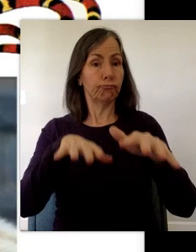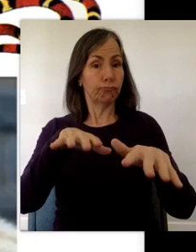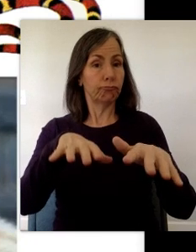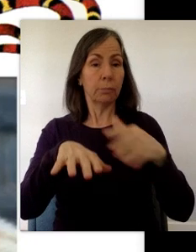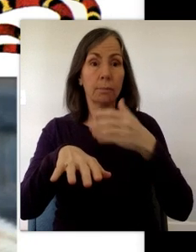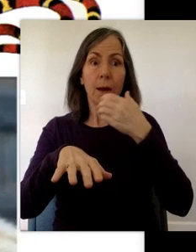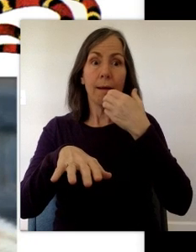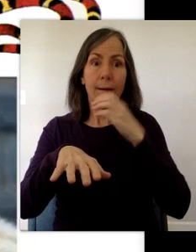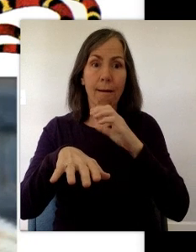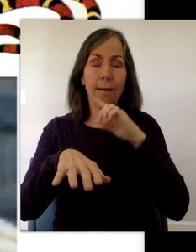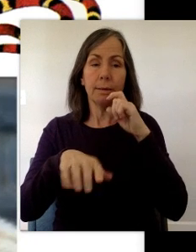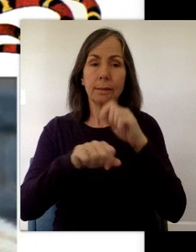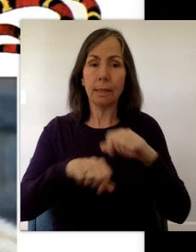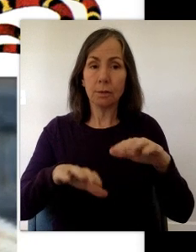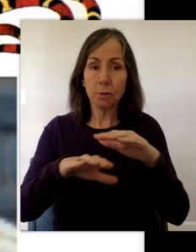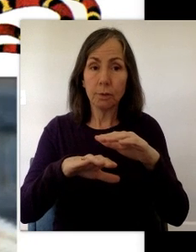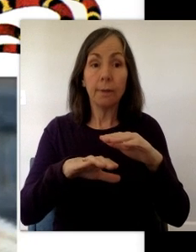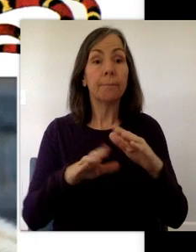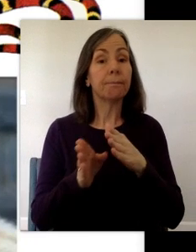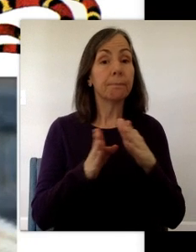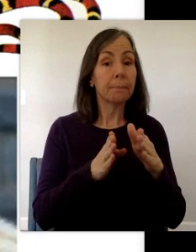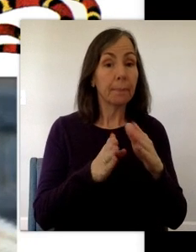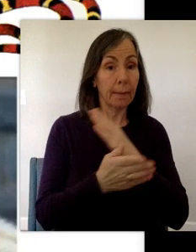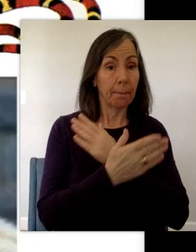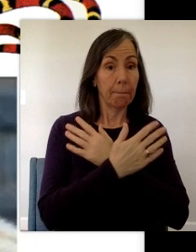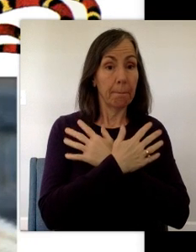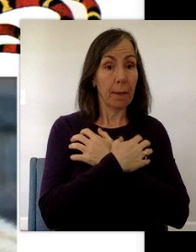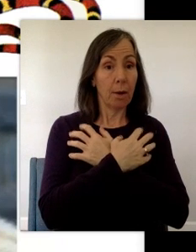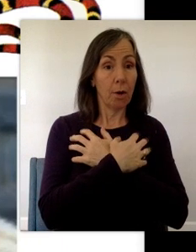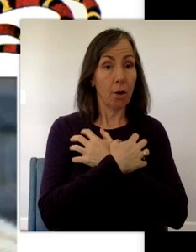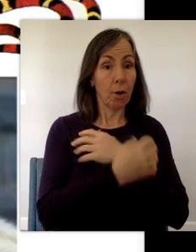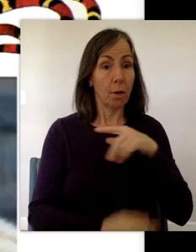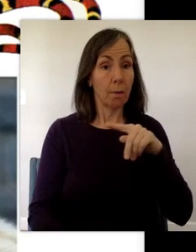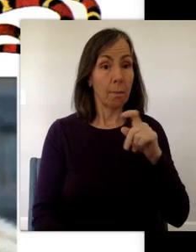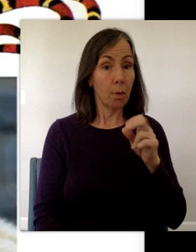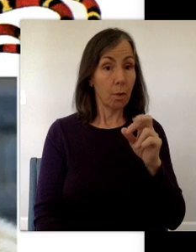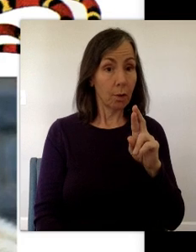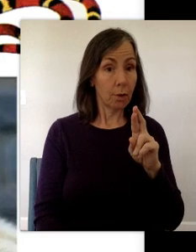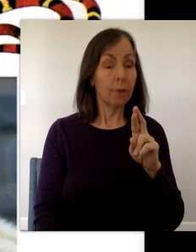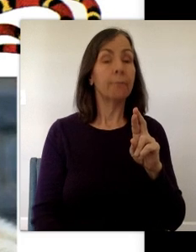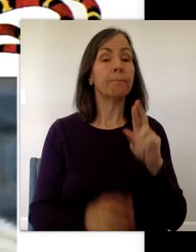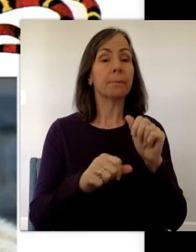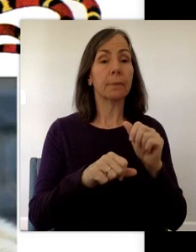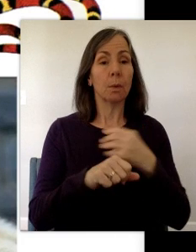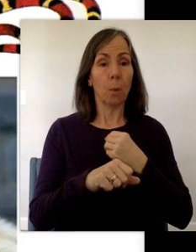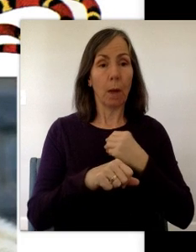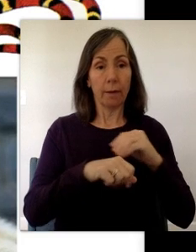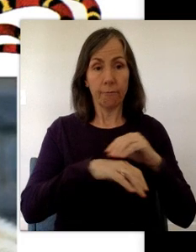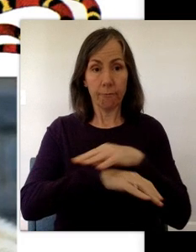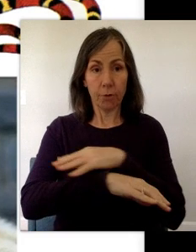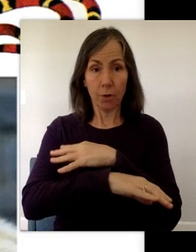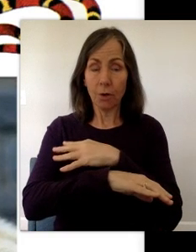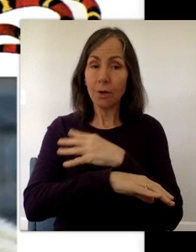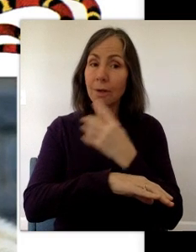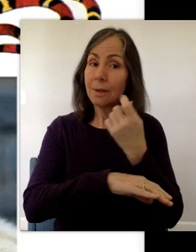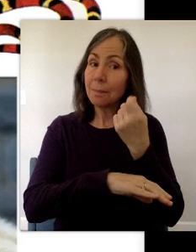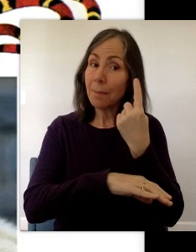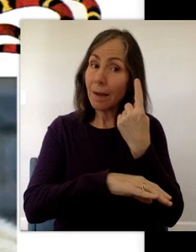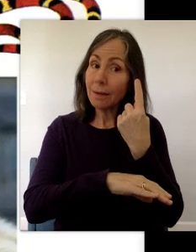has white fur to blend in with the snow, but it also has black skin to